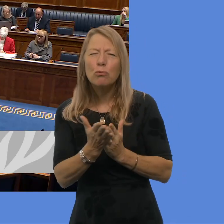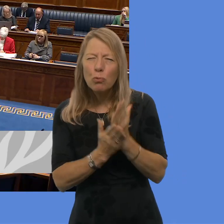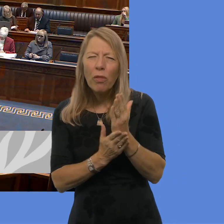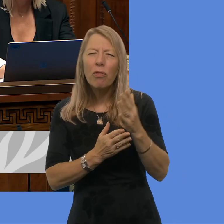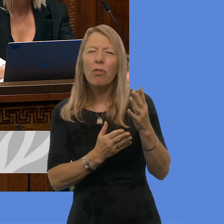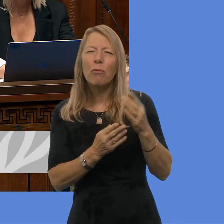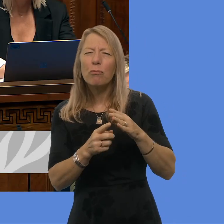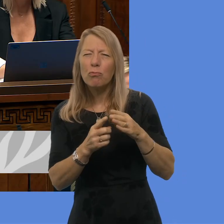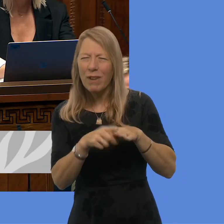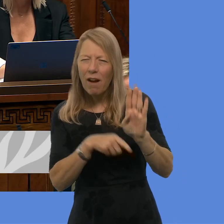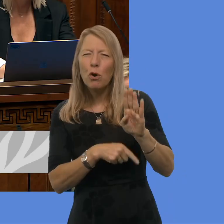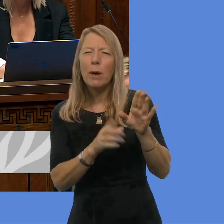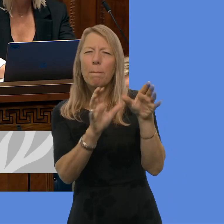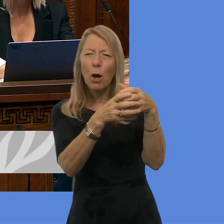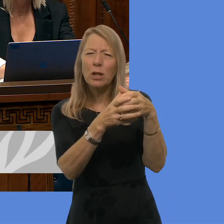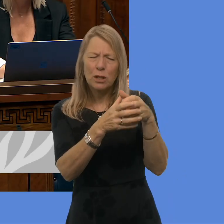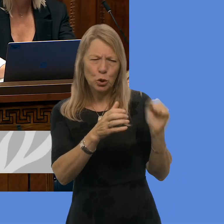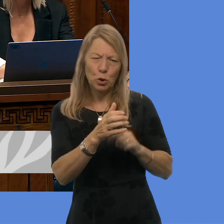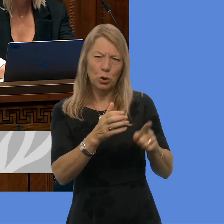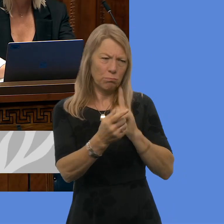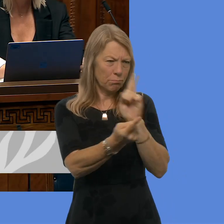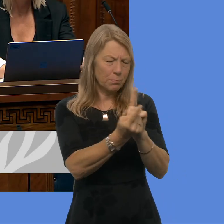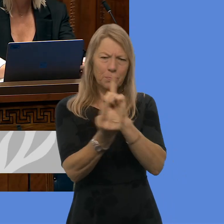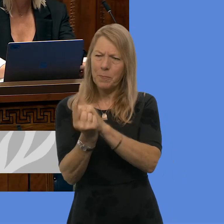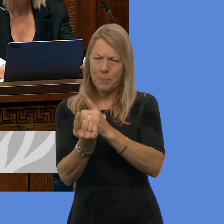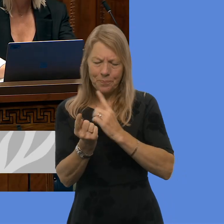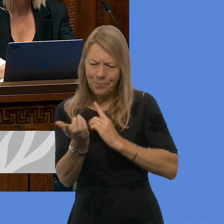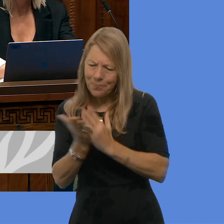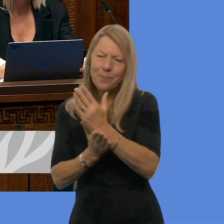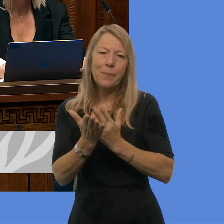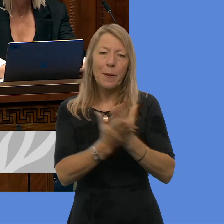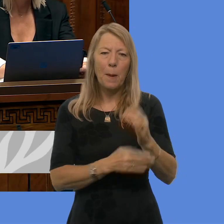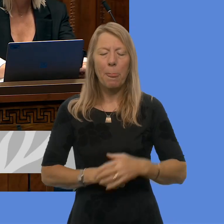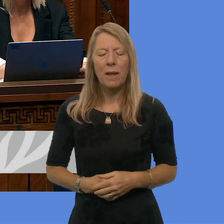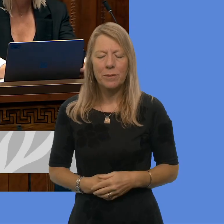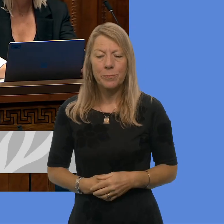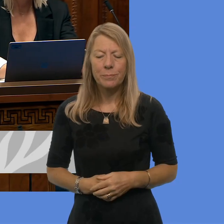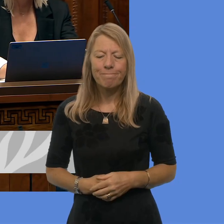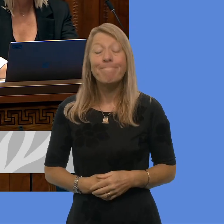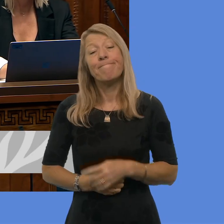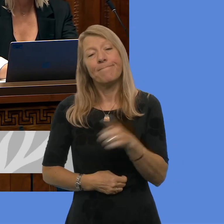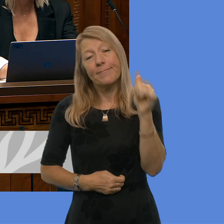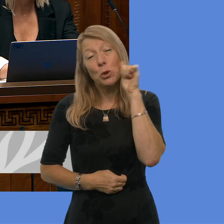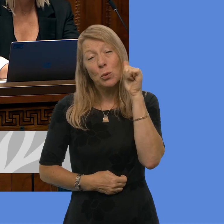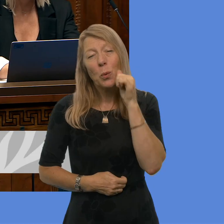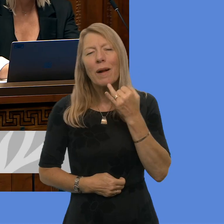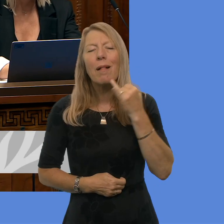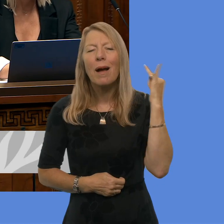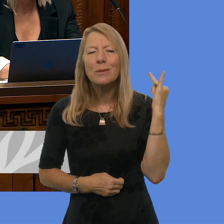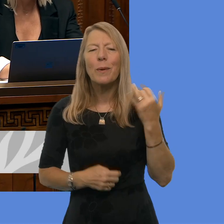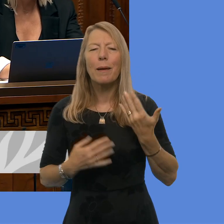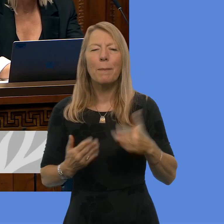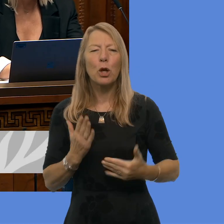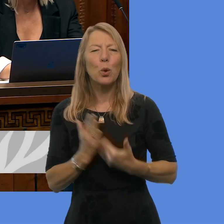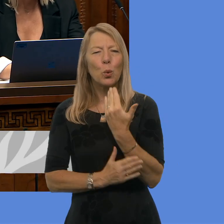So the member will be aware that both governments launched their joint framework last week, and I think all the parties will be taking their time to actually